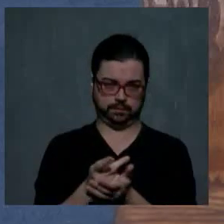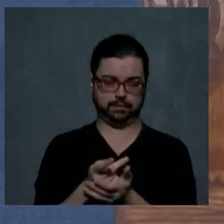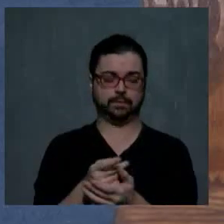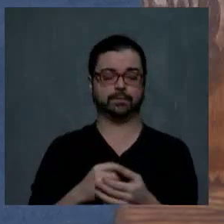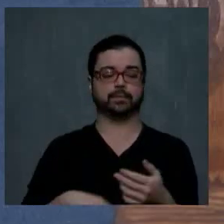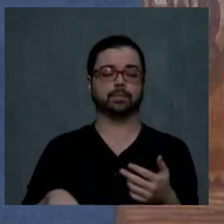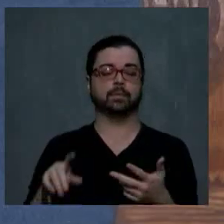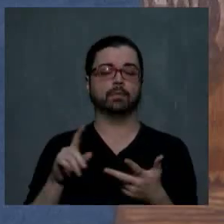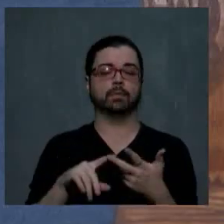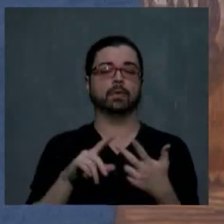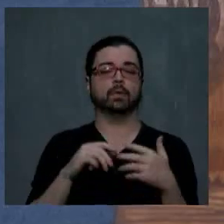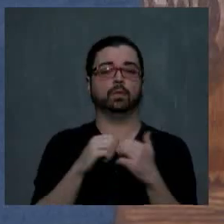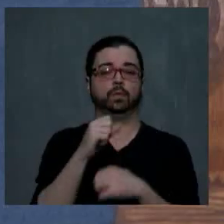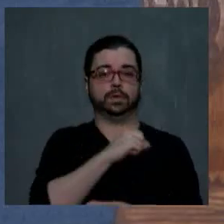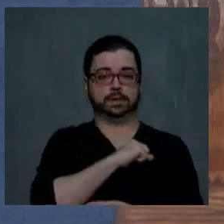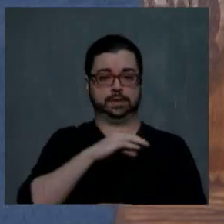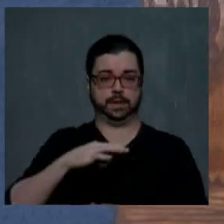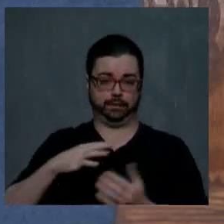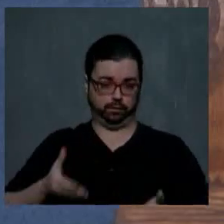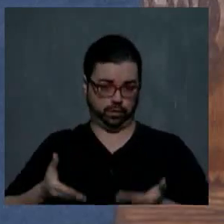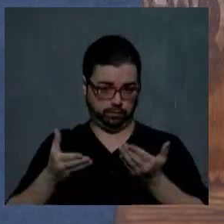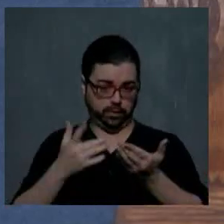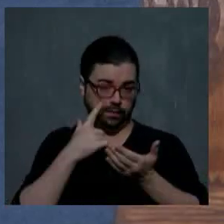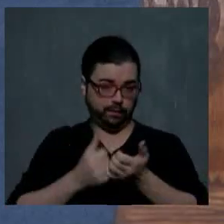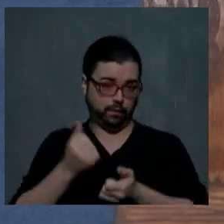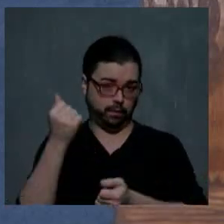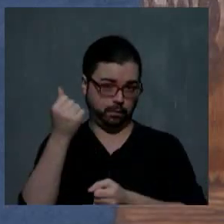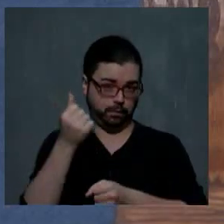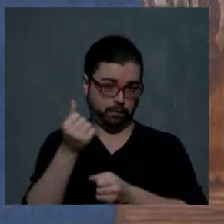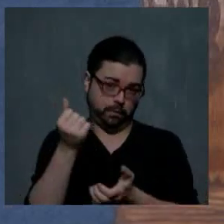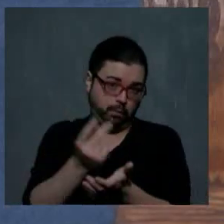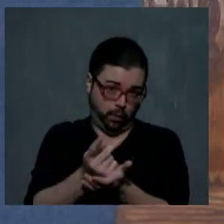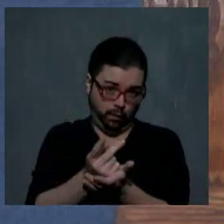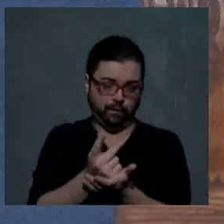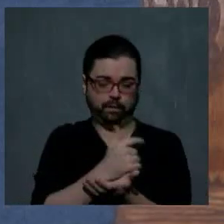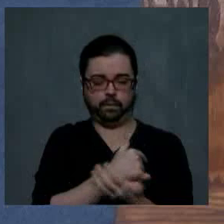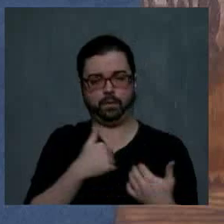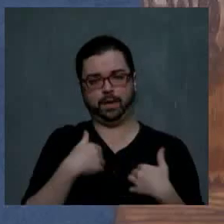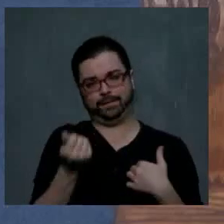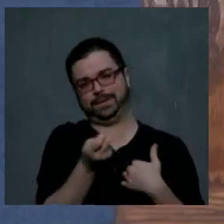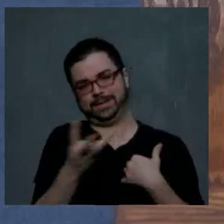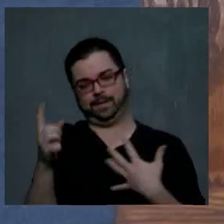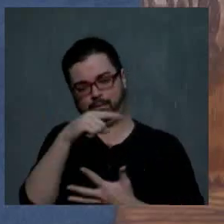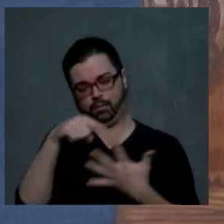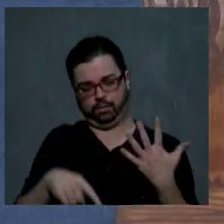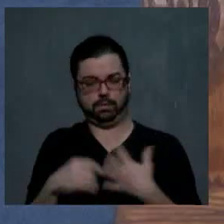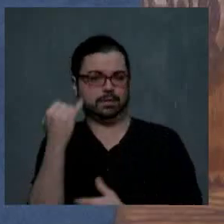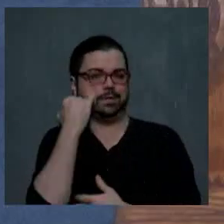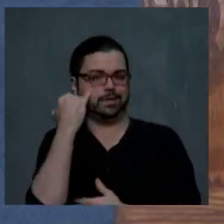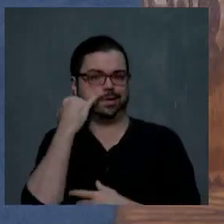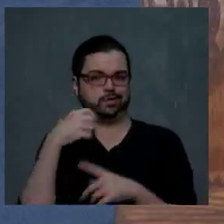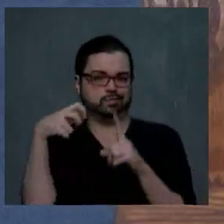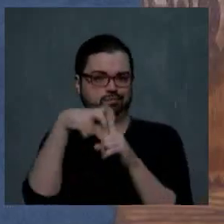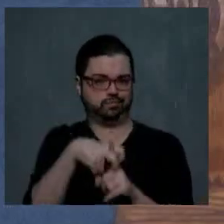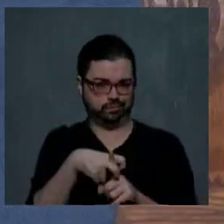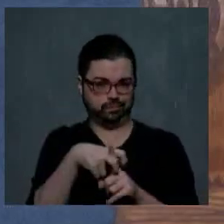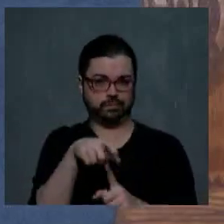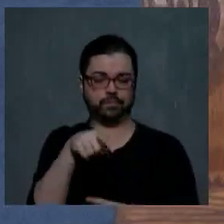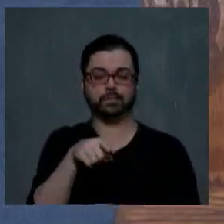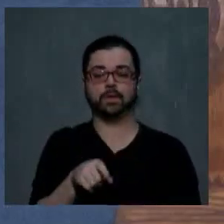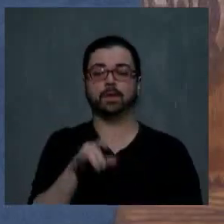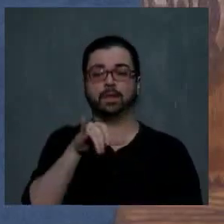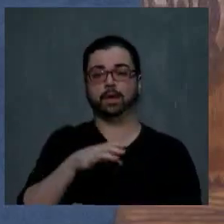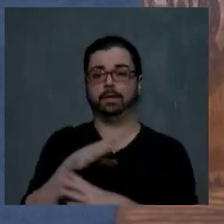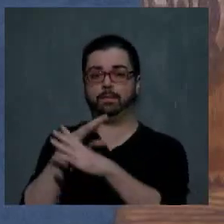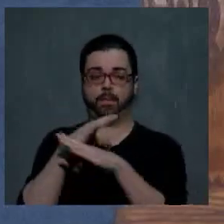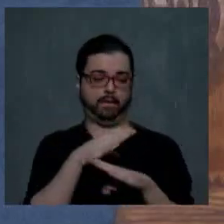With staff's recommendation for approval, we do have a number of conditions associated with it. That these buffers be maintained